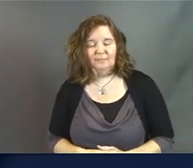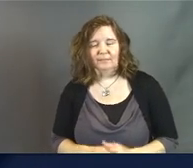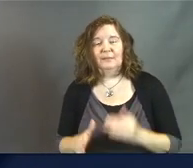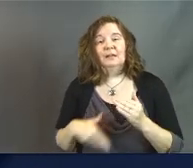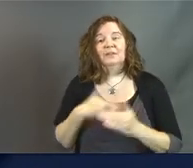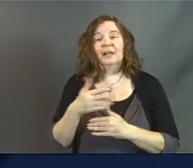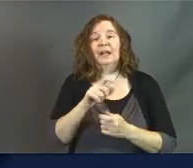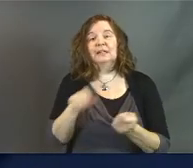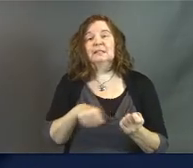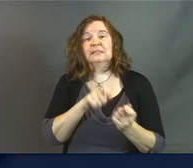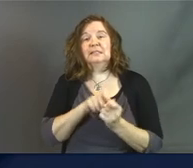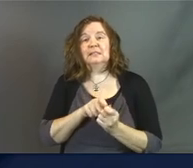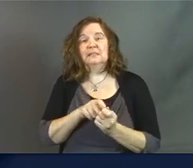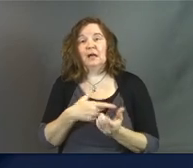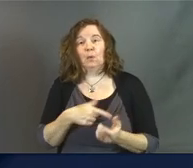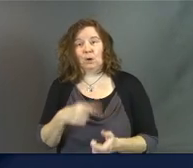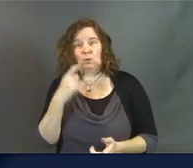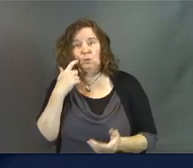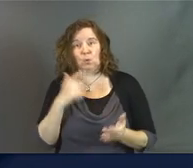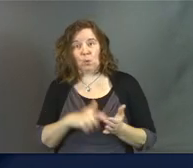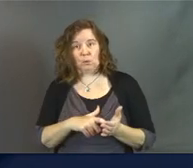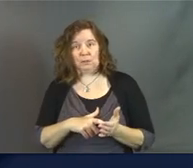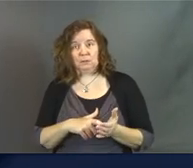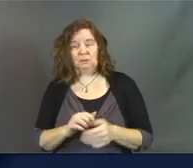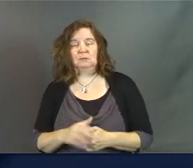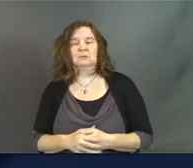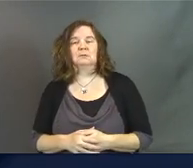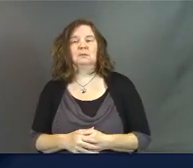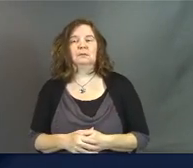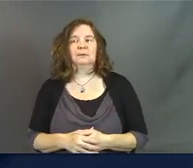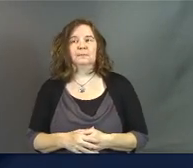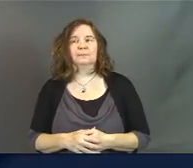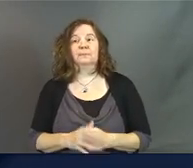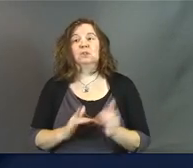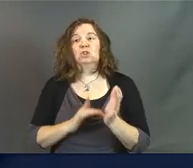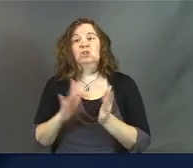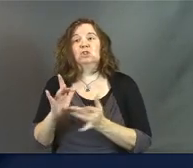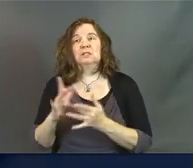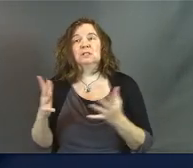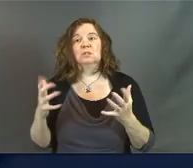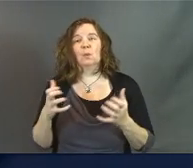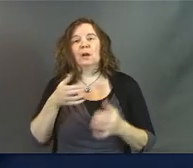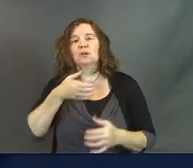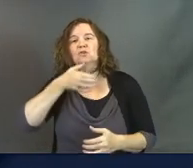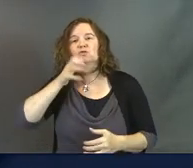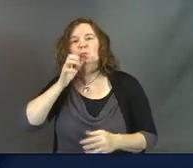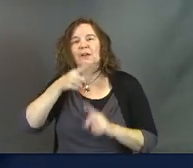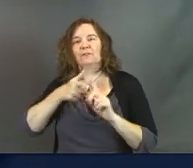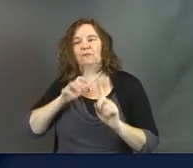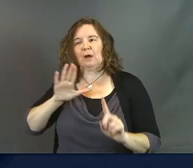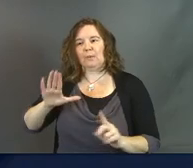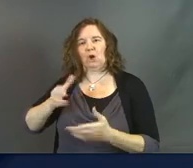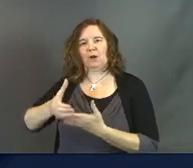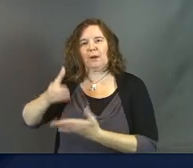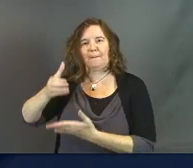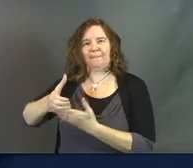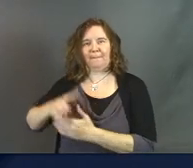The next detail I want you to notice is that Jesus wanted a drink out of her cup.